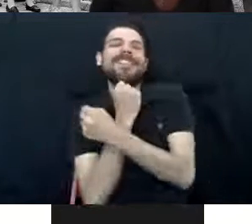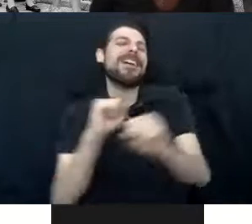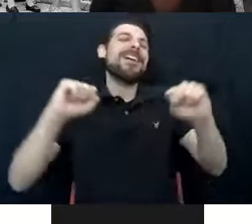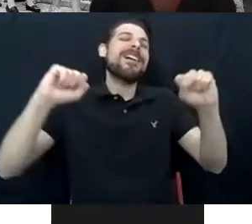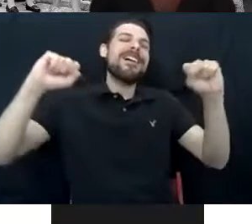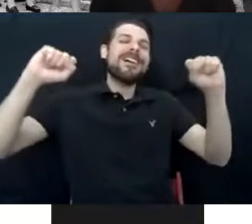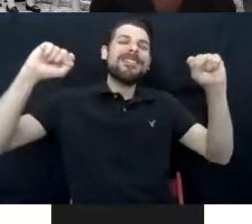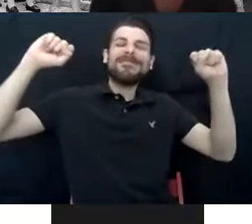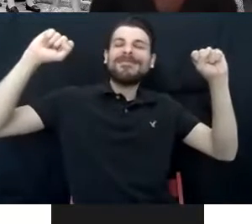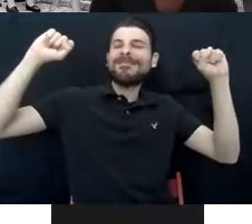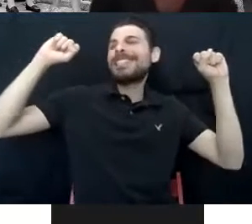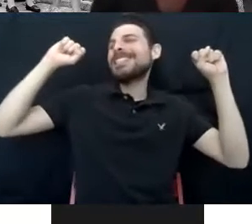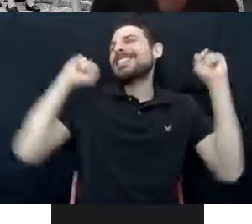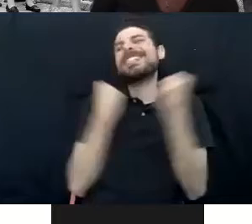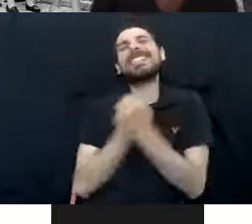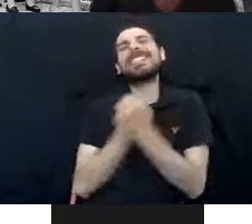freedom.